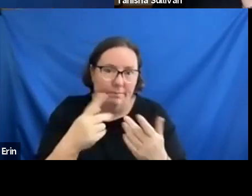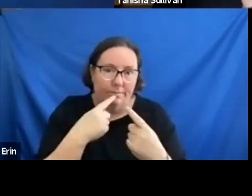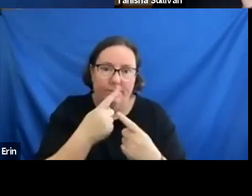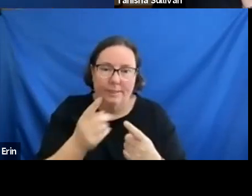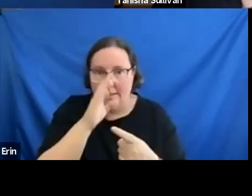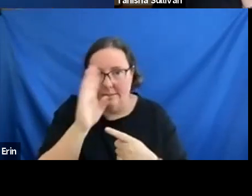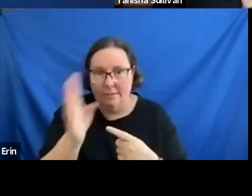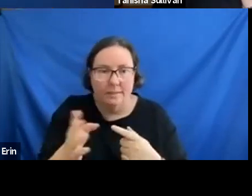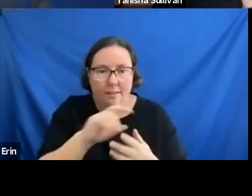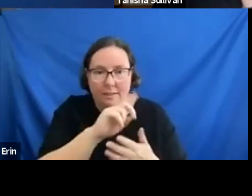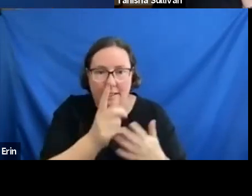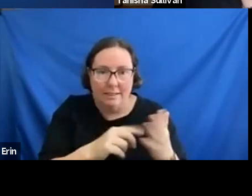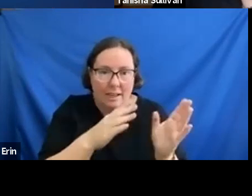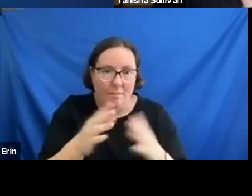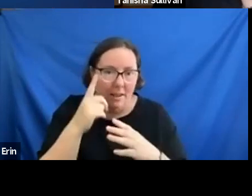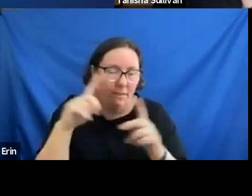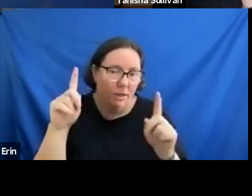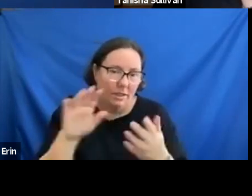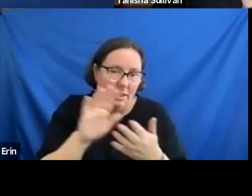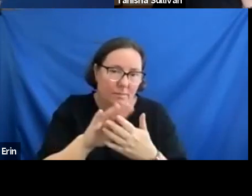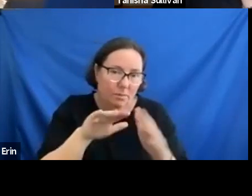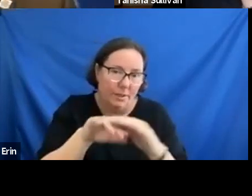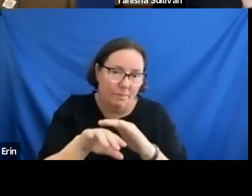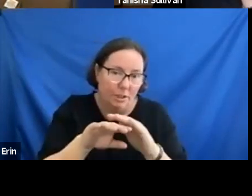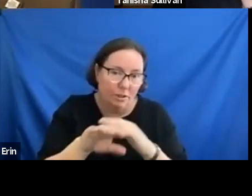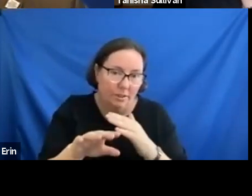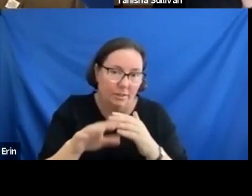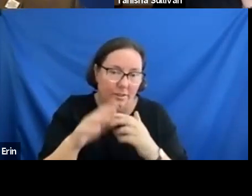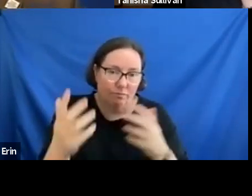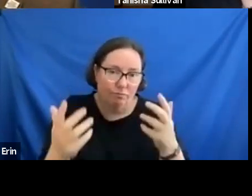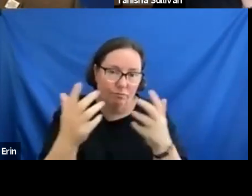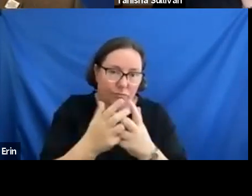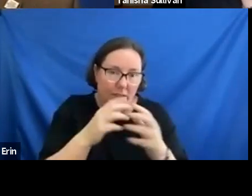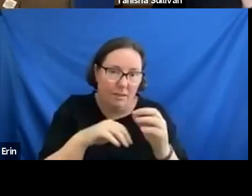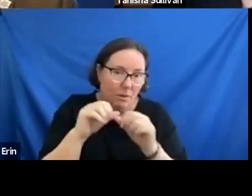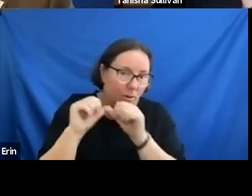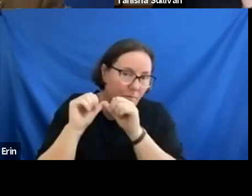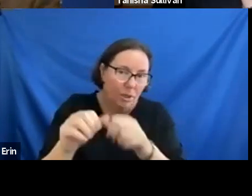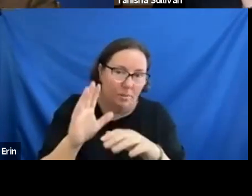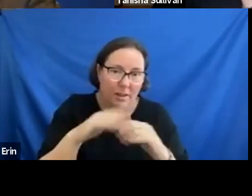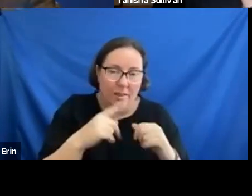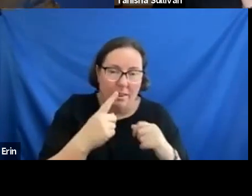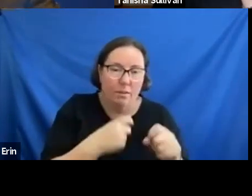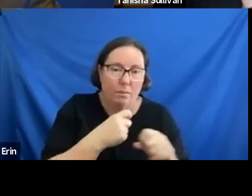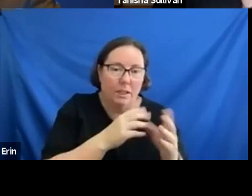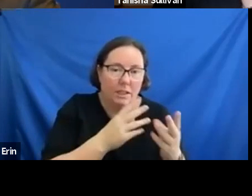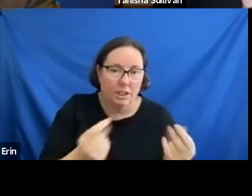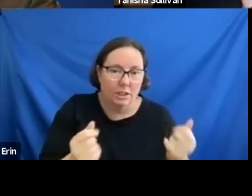designing a plan for exam school admissions that would be more permanent than our one-year solution?